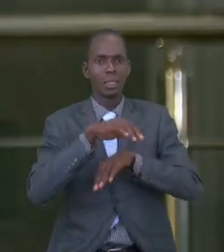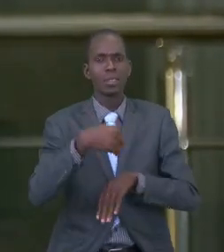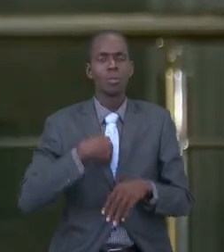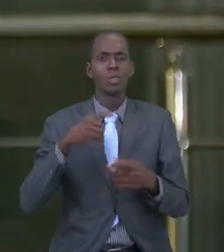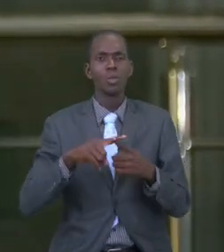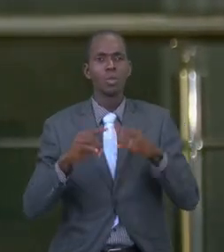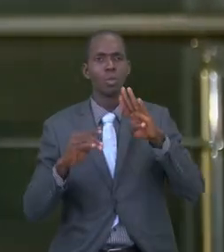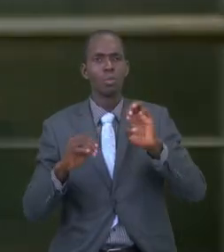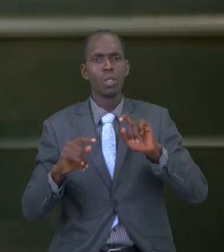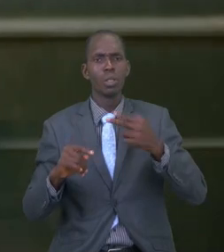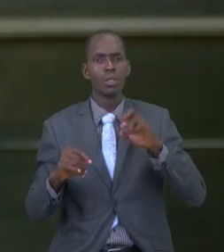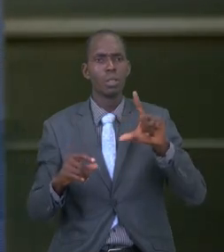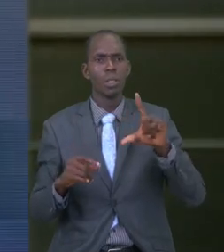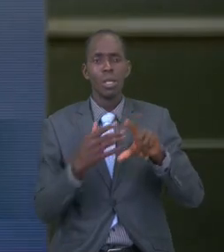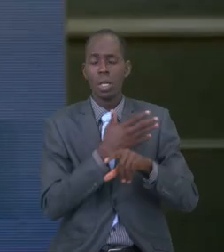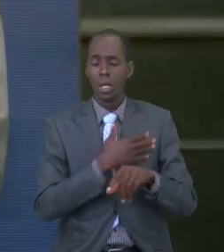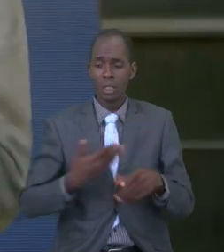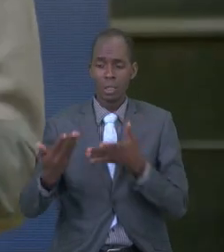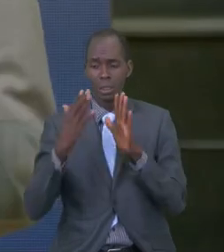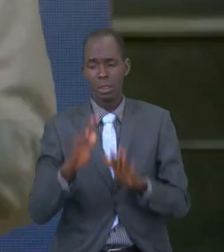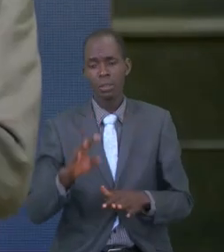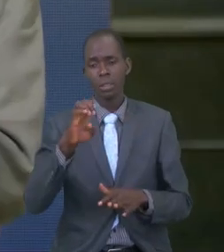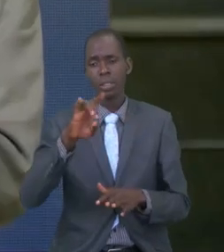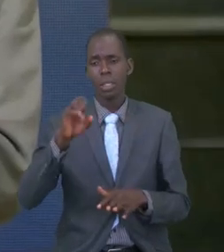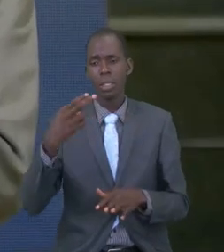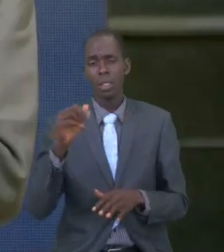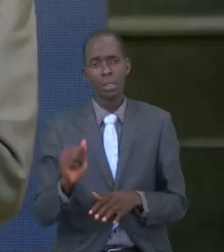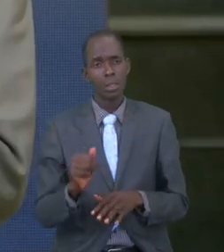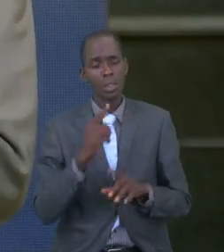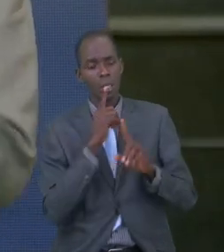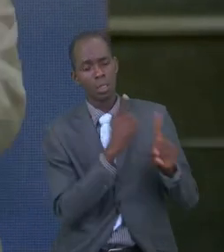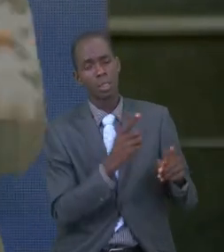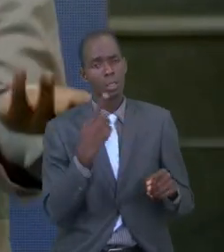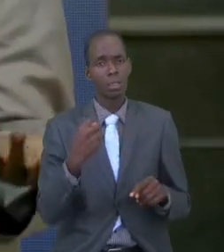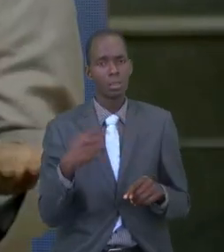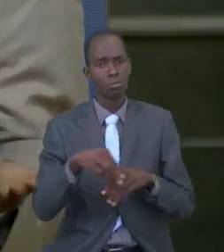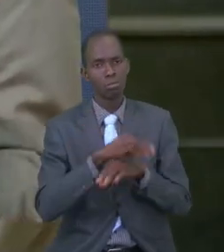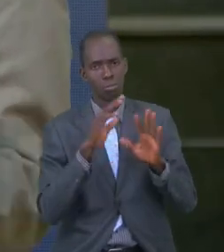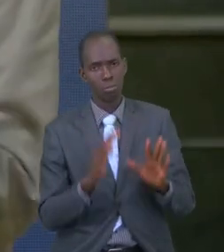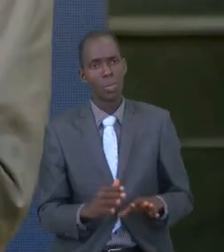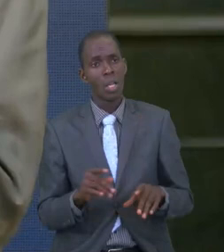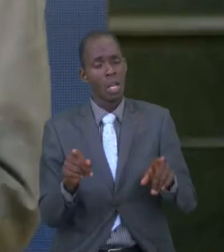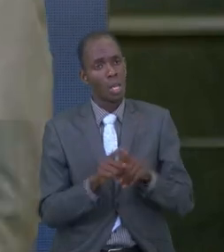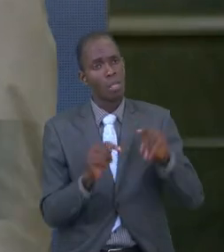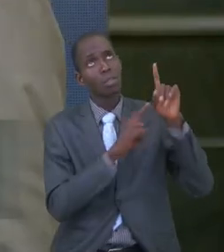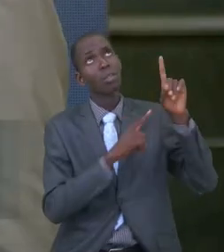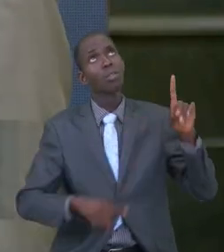And Elisha said unto him, as the Lord liveth, and as thy soul liveth, I